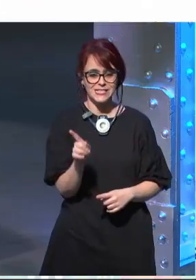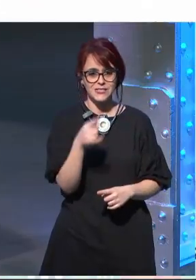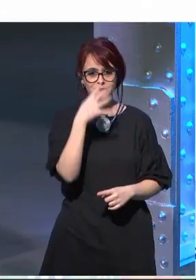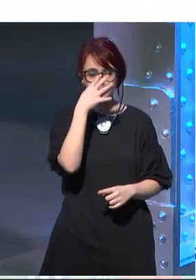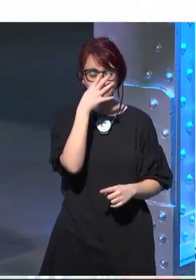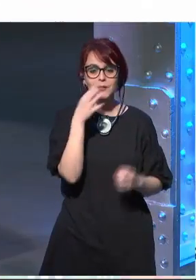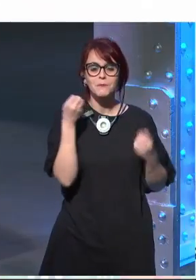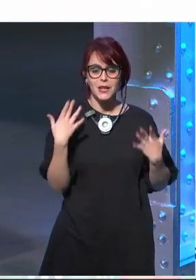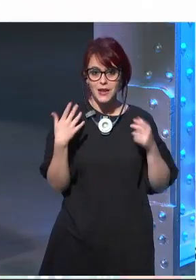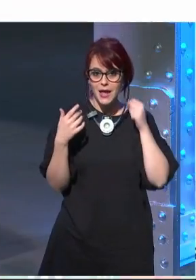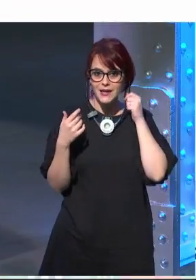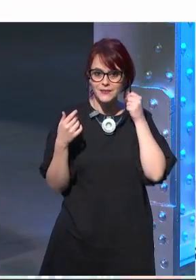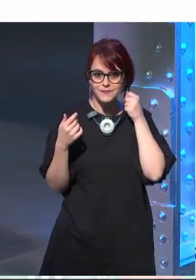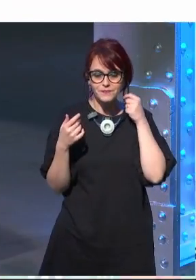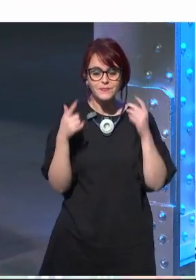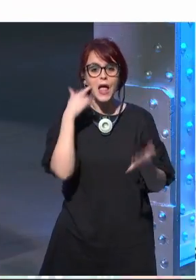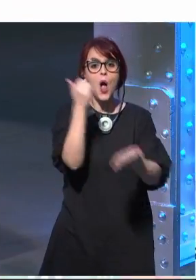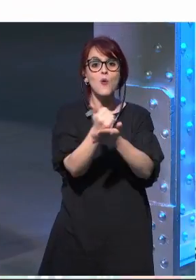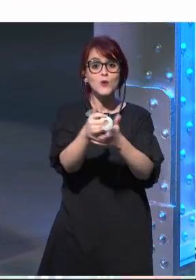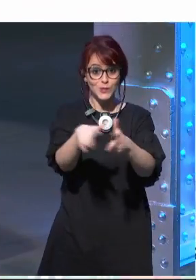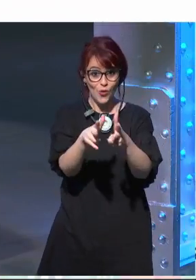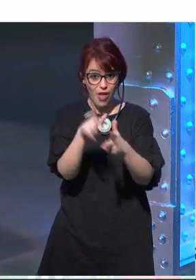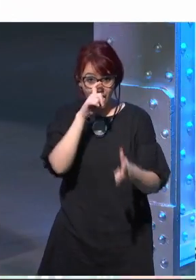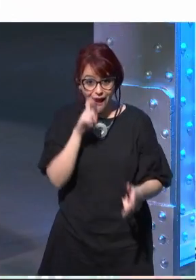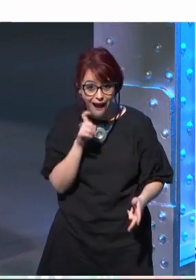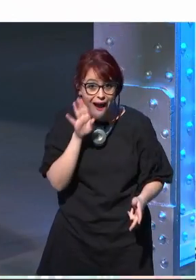Okay. Which ties us back to social proof. Because you can't